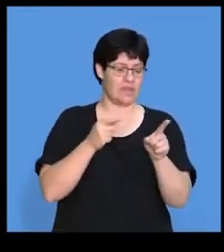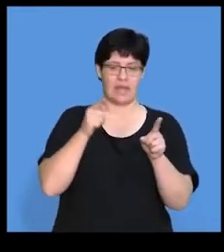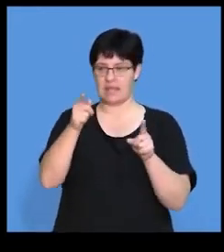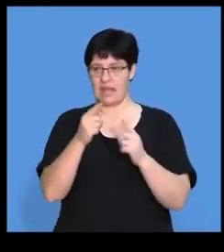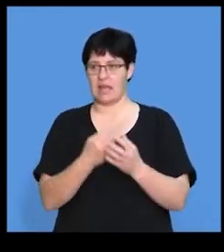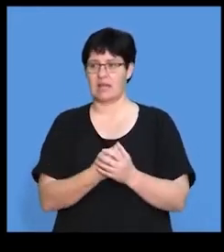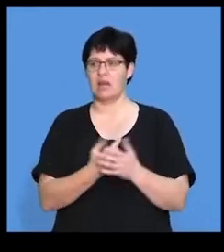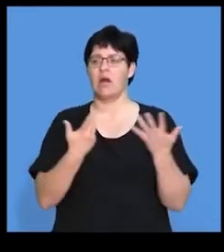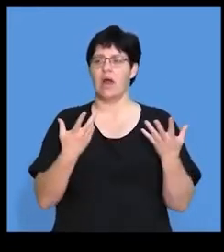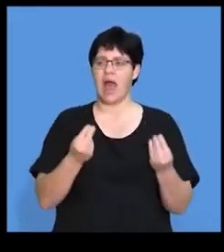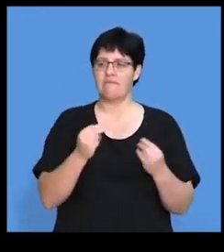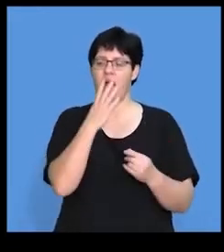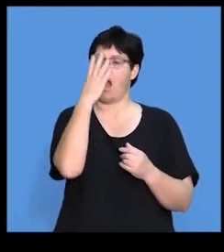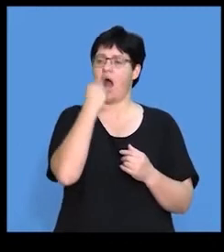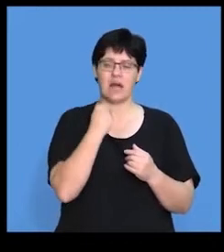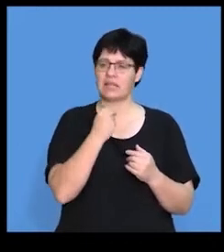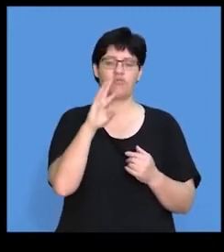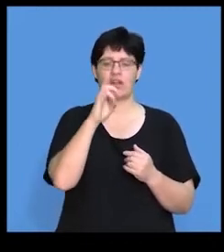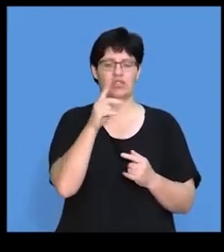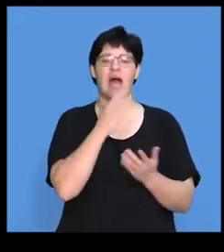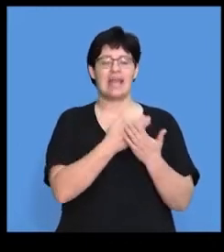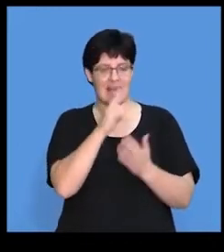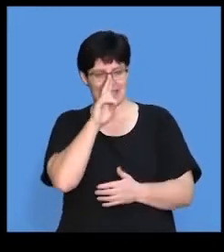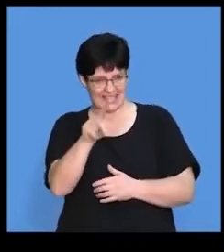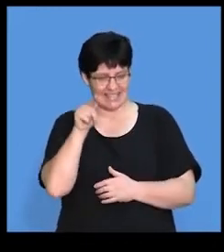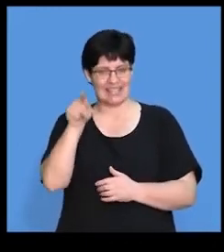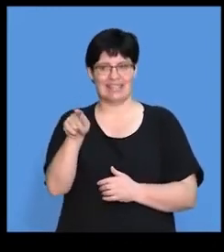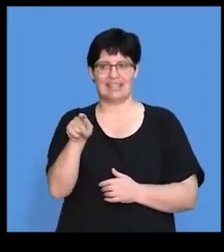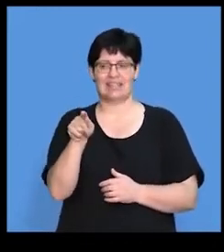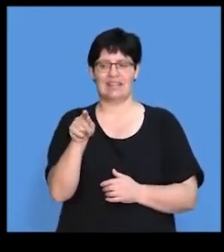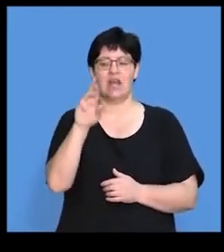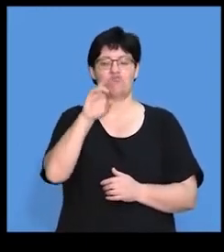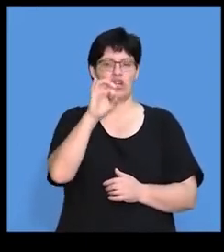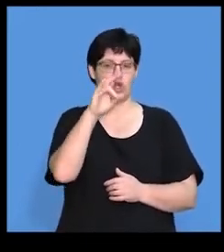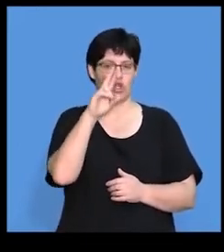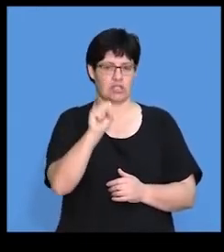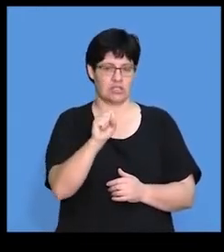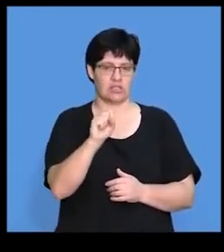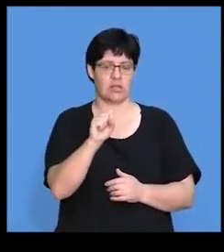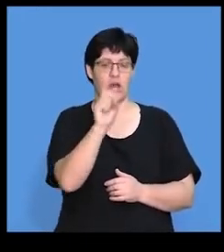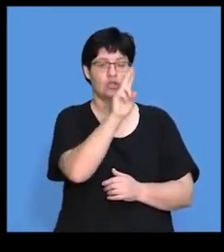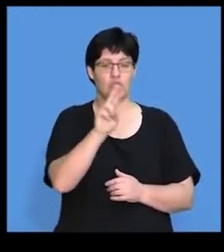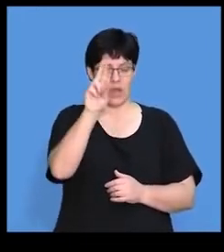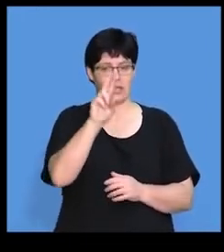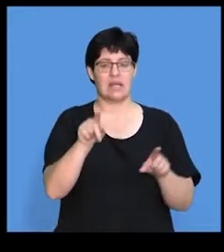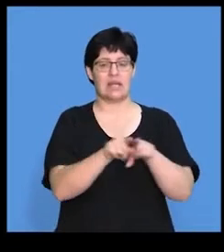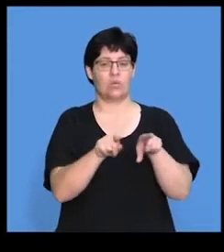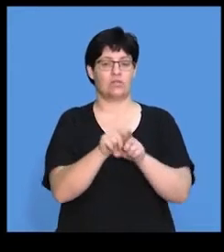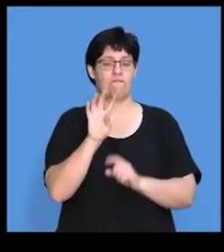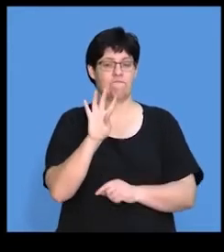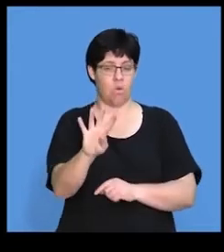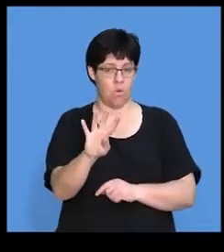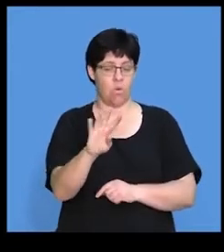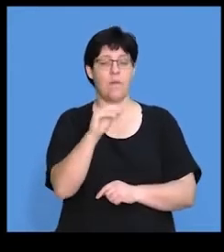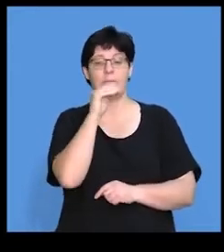it hasn't asked me for the radius, I can see from here that the radius squared is equal to 4, which means that